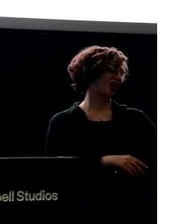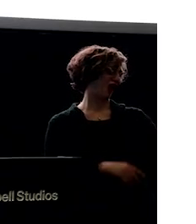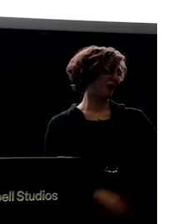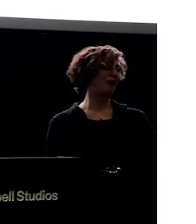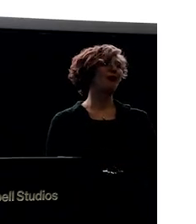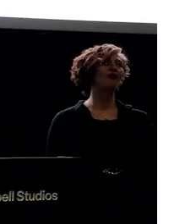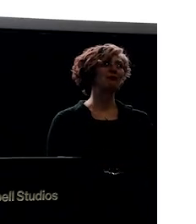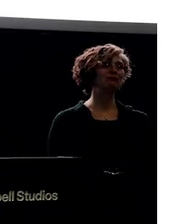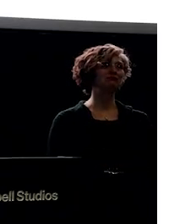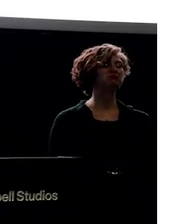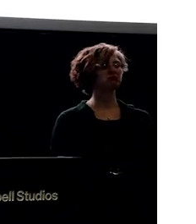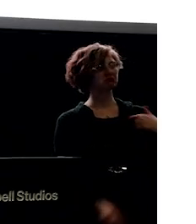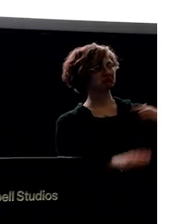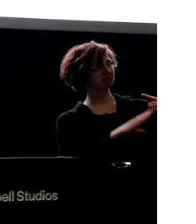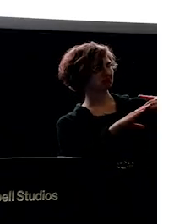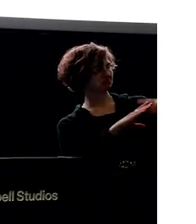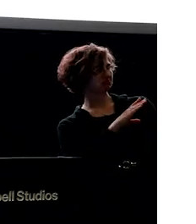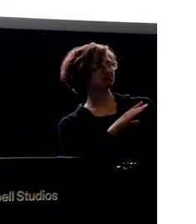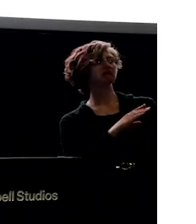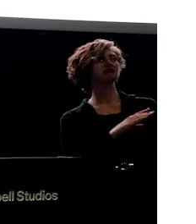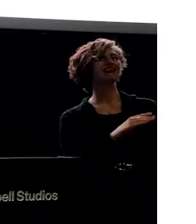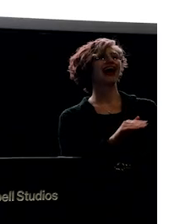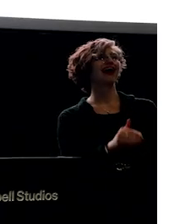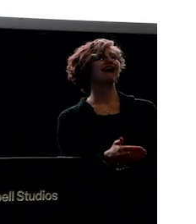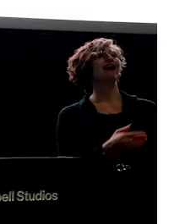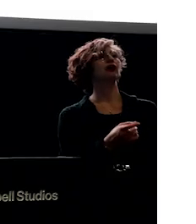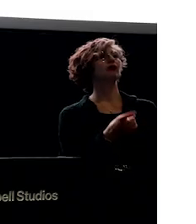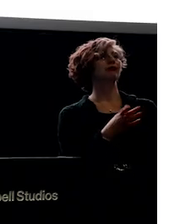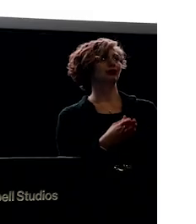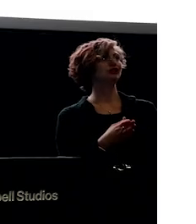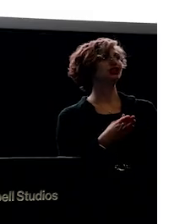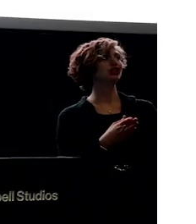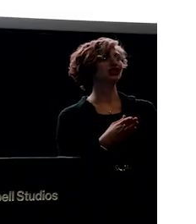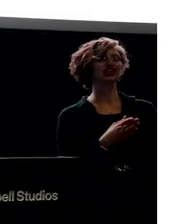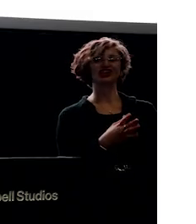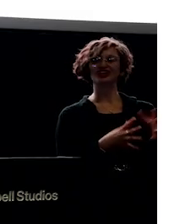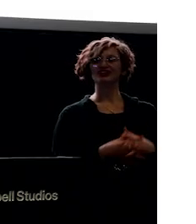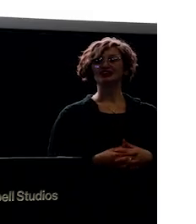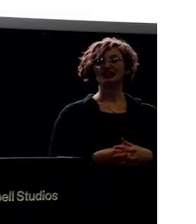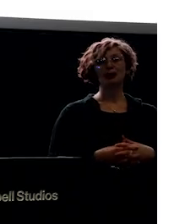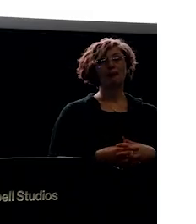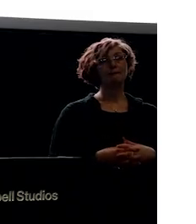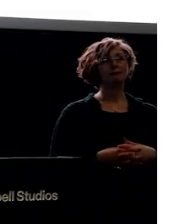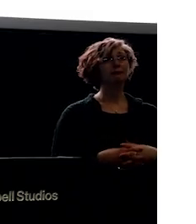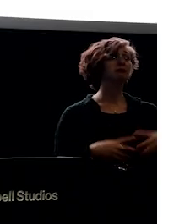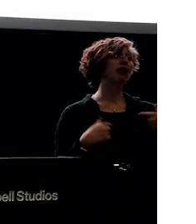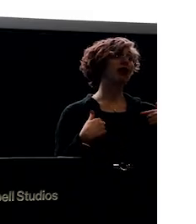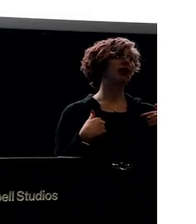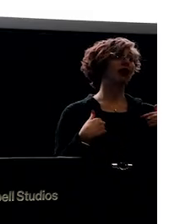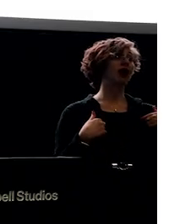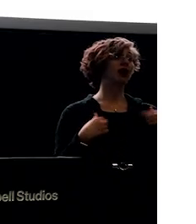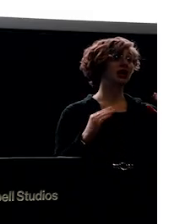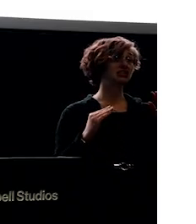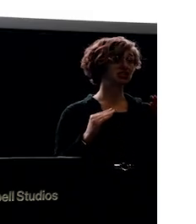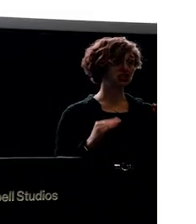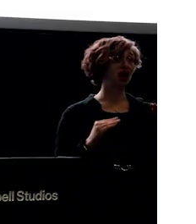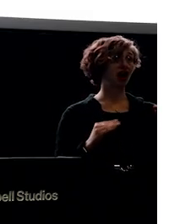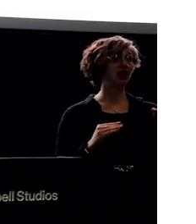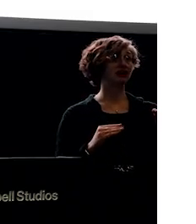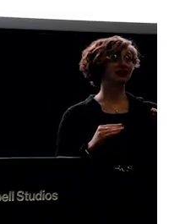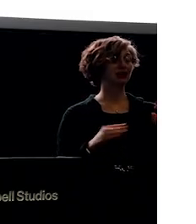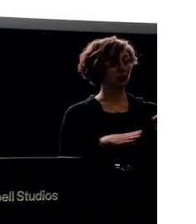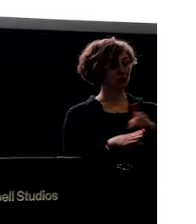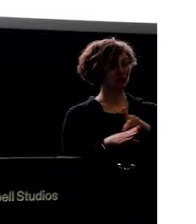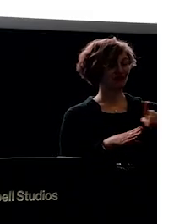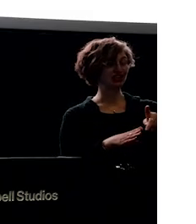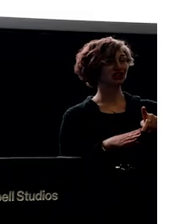I sent this email to a hiring manager. And you can see, I taught the professional practice class